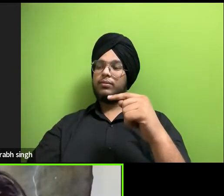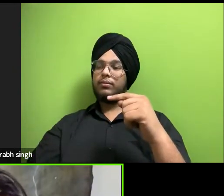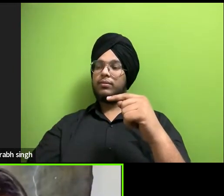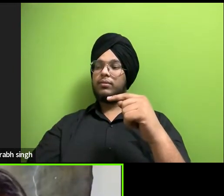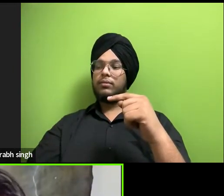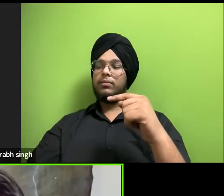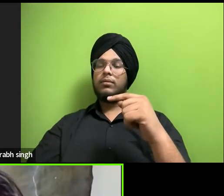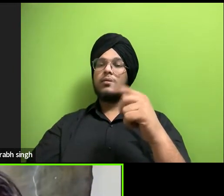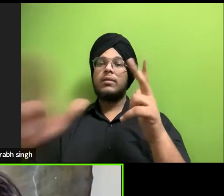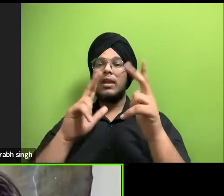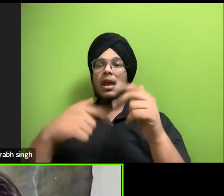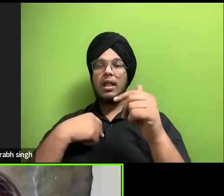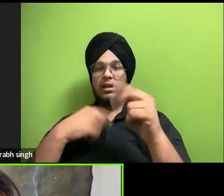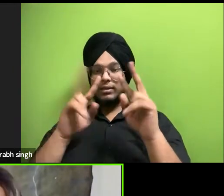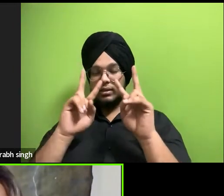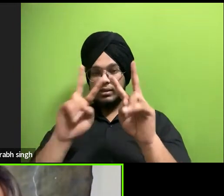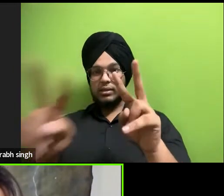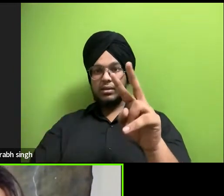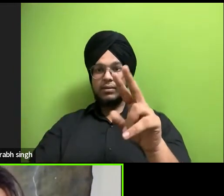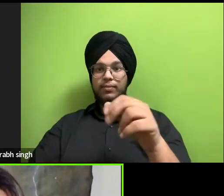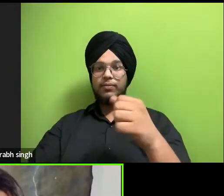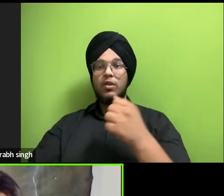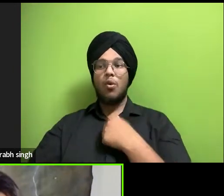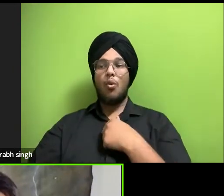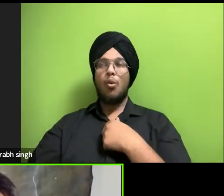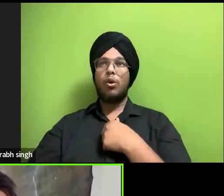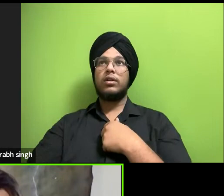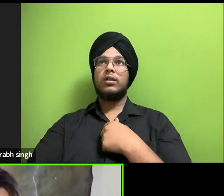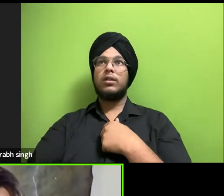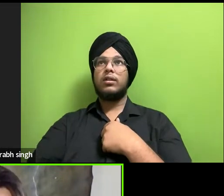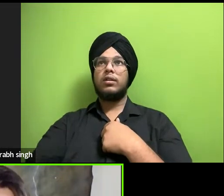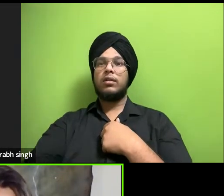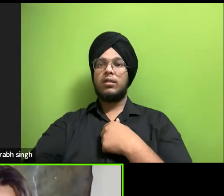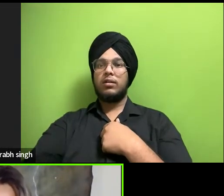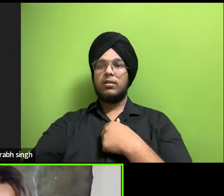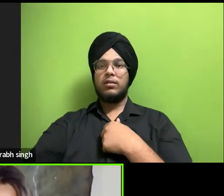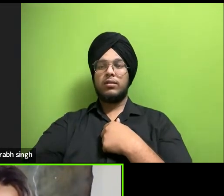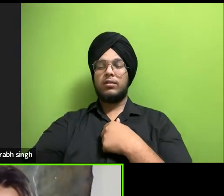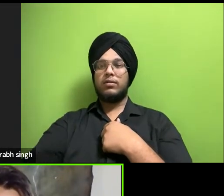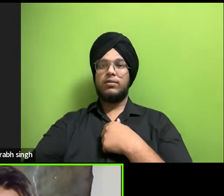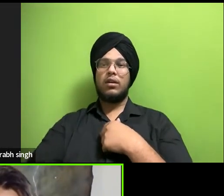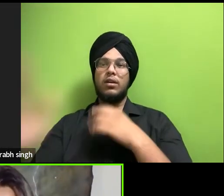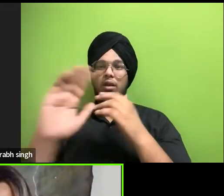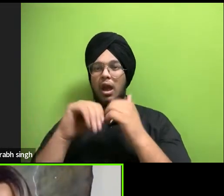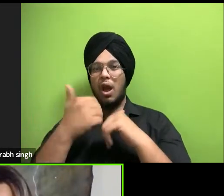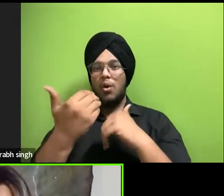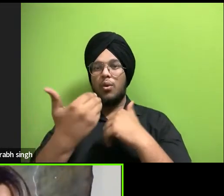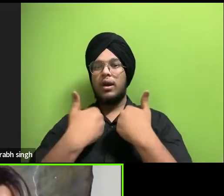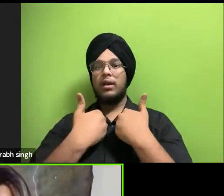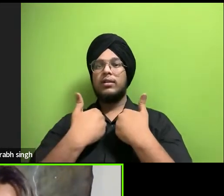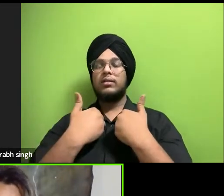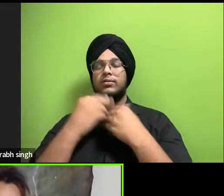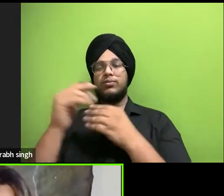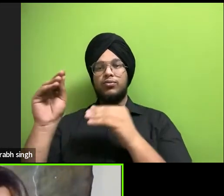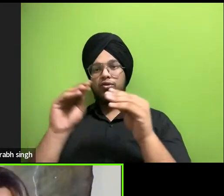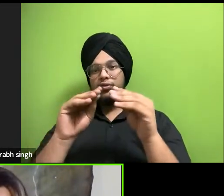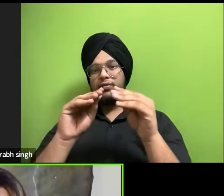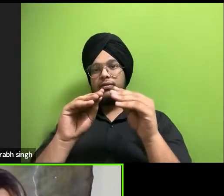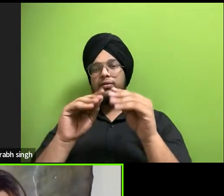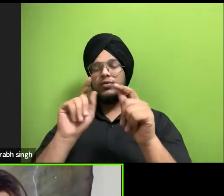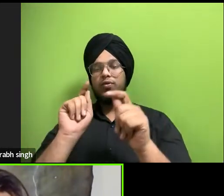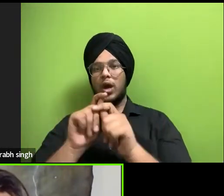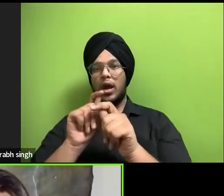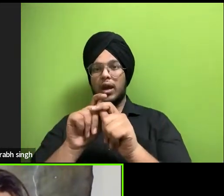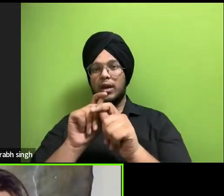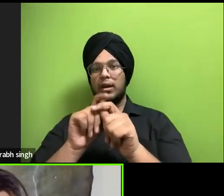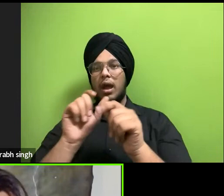look at my career and I think about, you know, how I came into working in